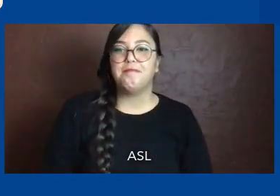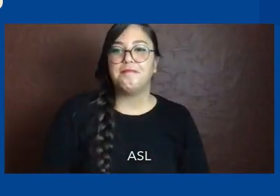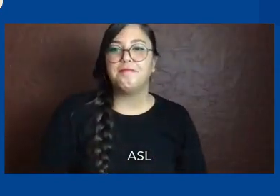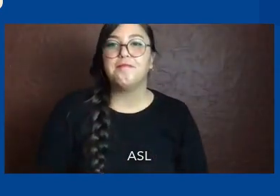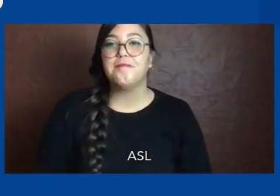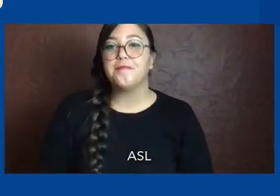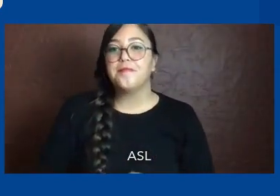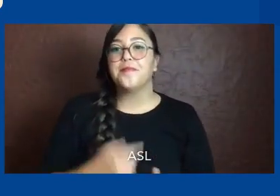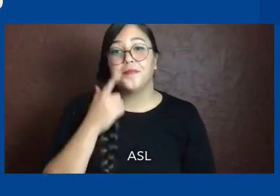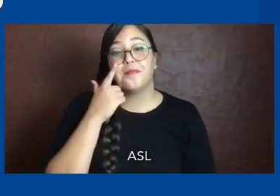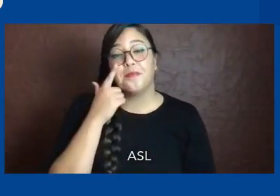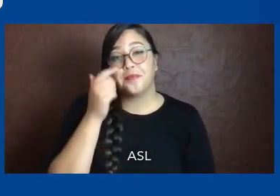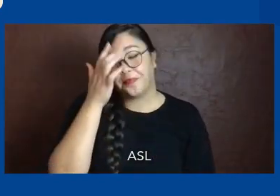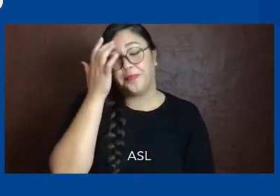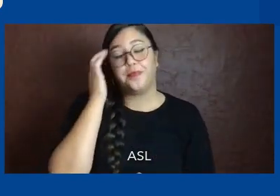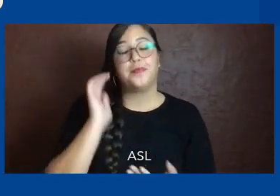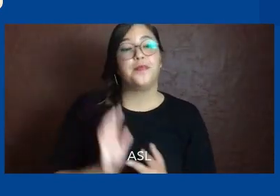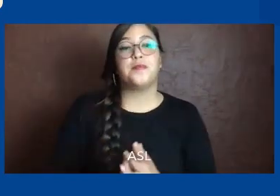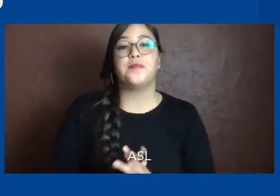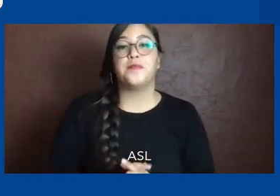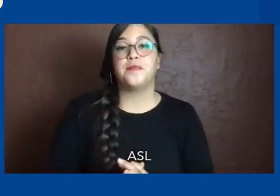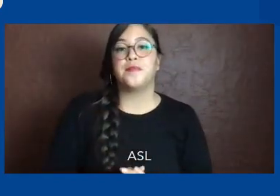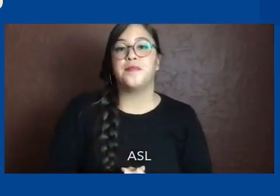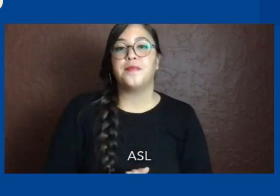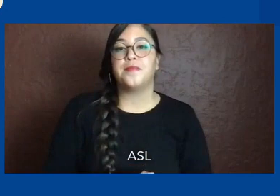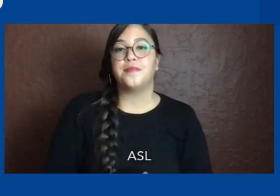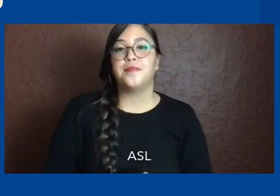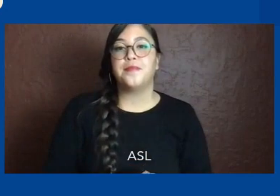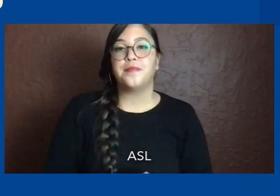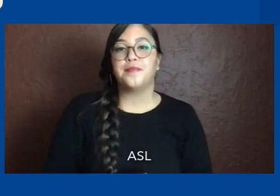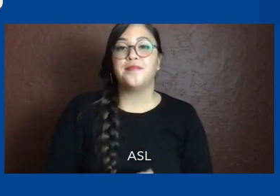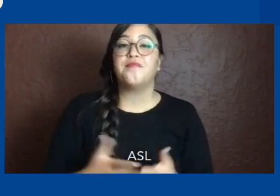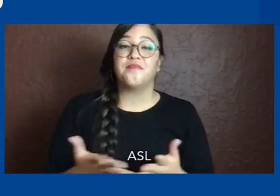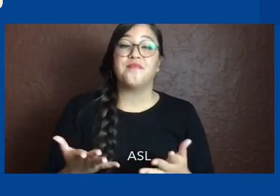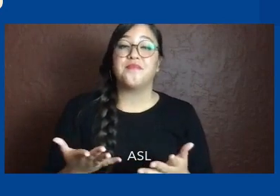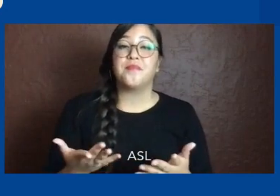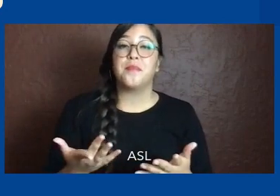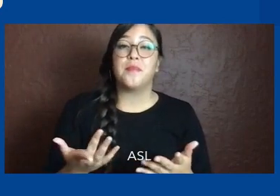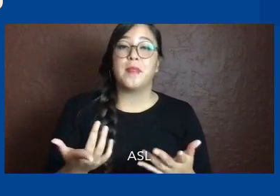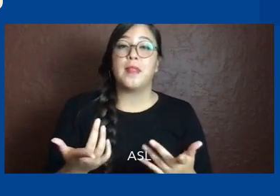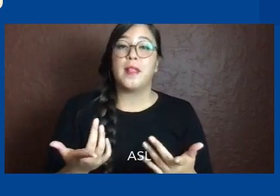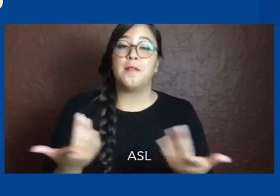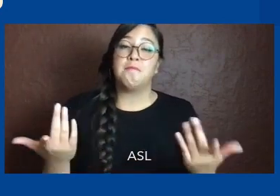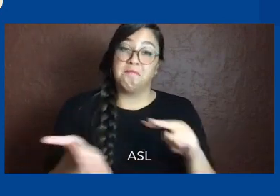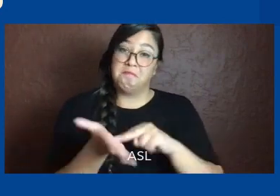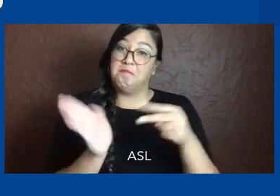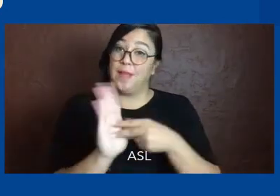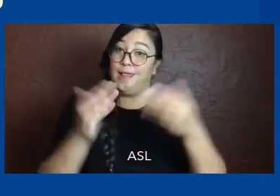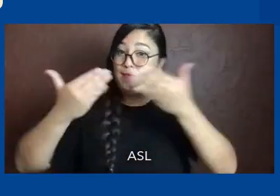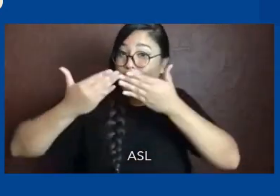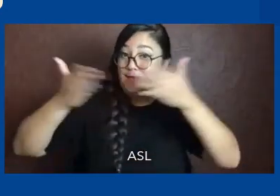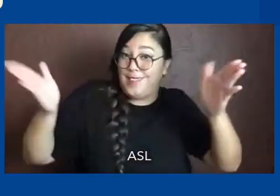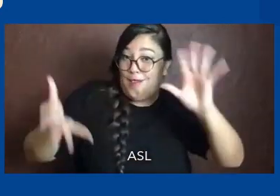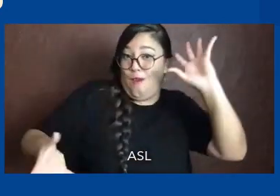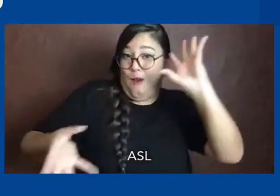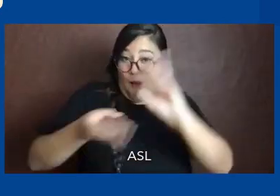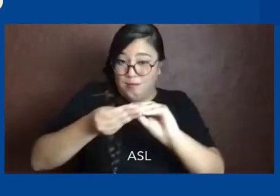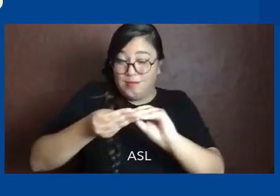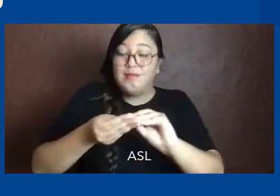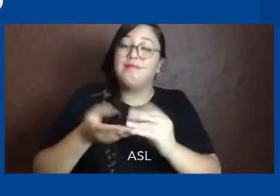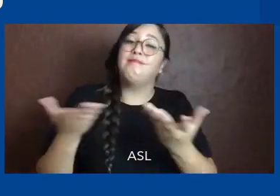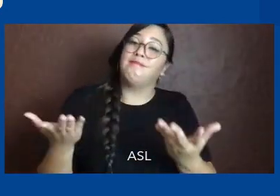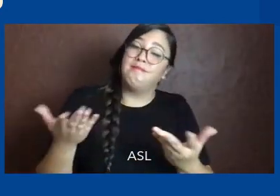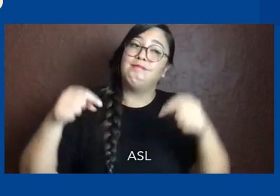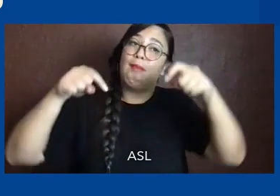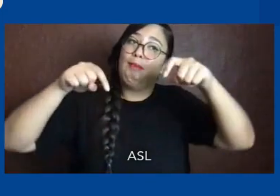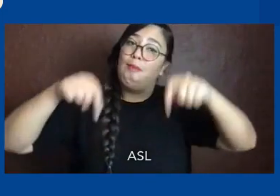which is to say, I guess the big picture I wanted to paint is that I do feel that